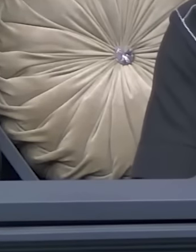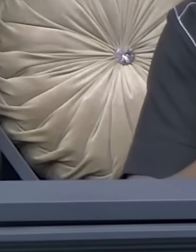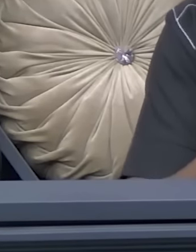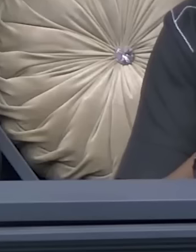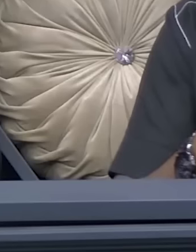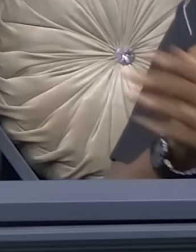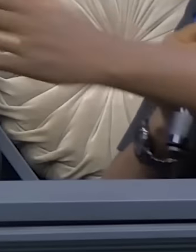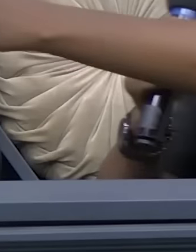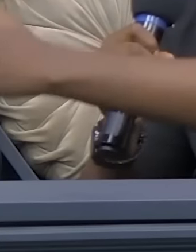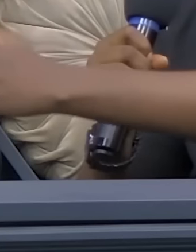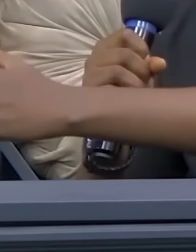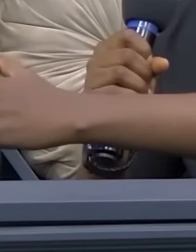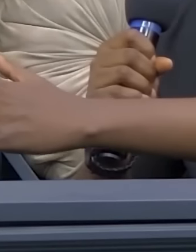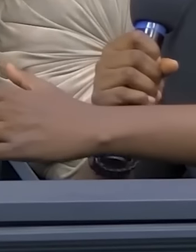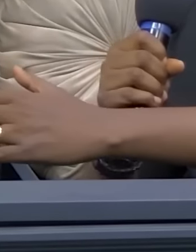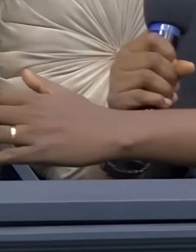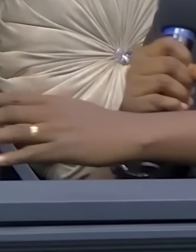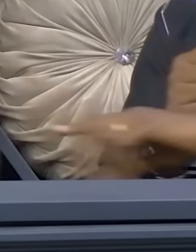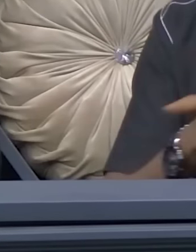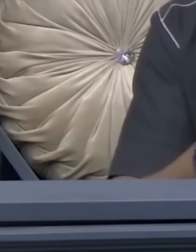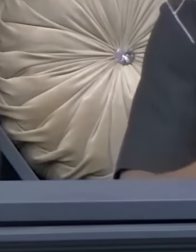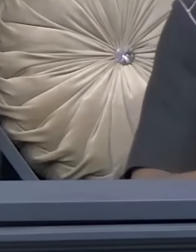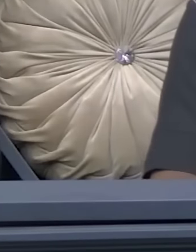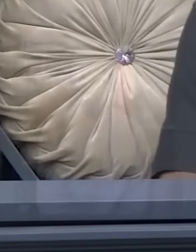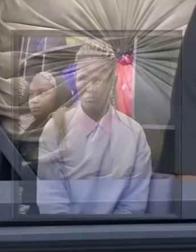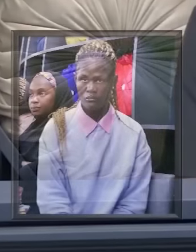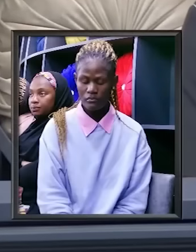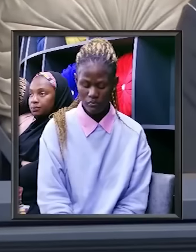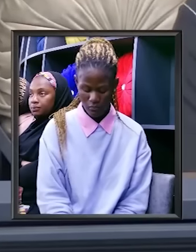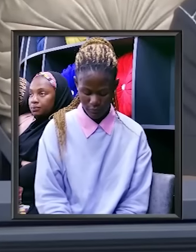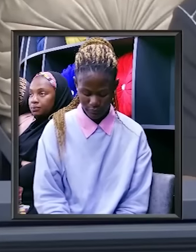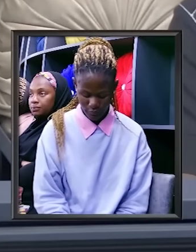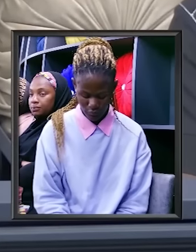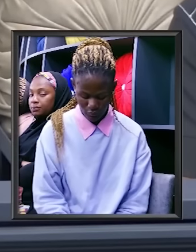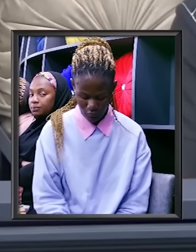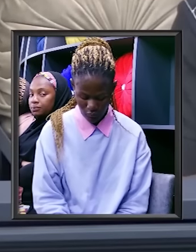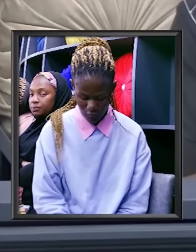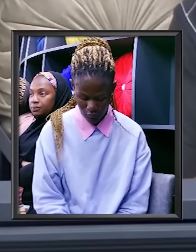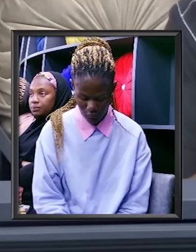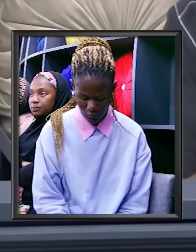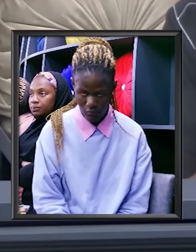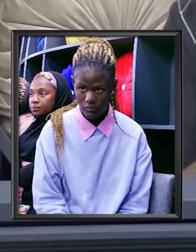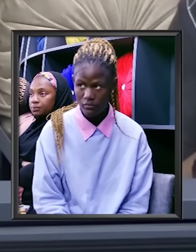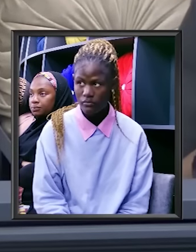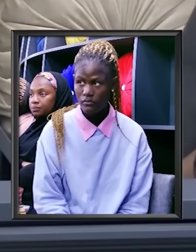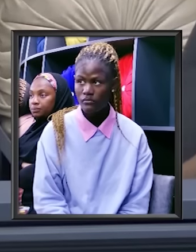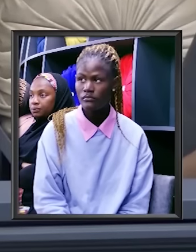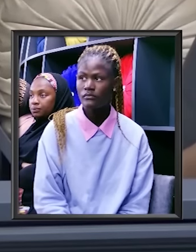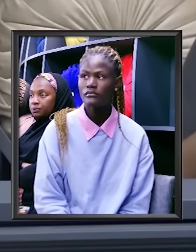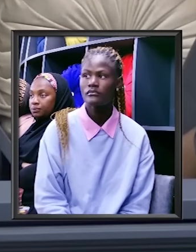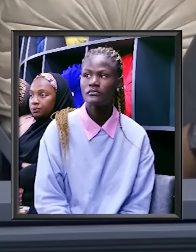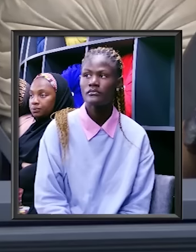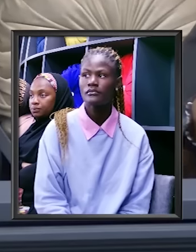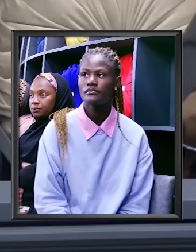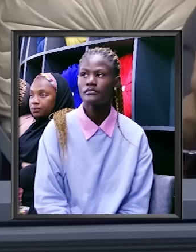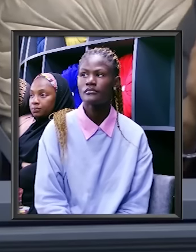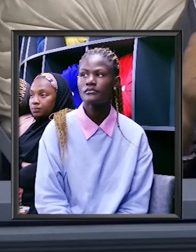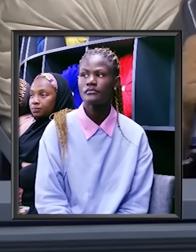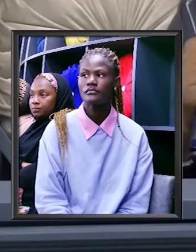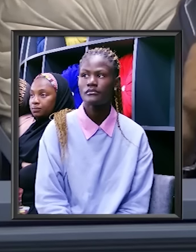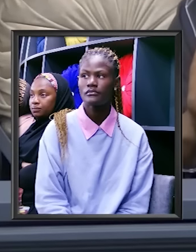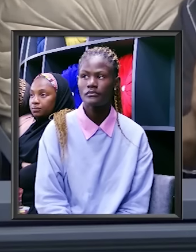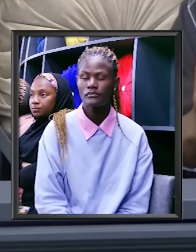Sometimes the distraction that the person where they succeed for this other side, oh, this other person they succeed for this other business, you go leave your own, go to that